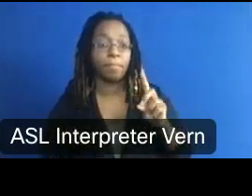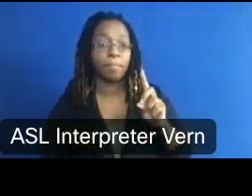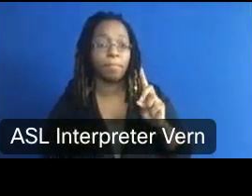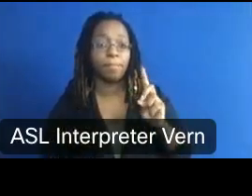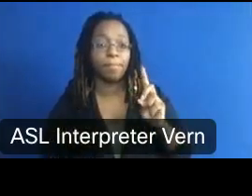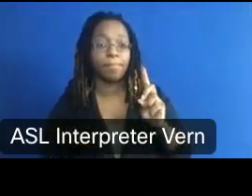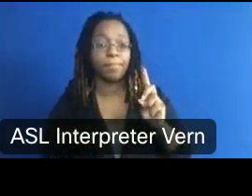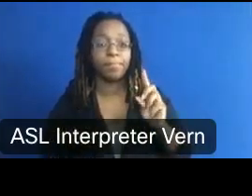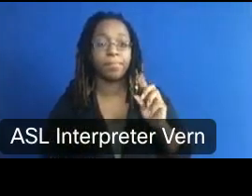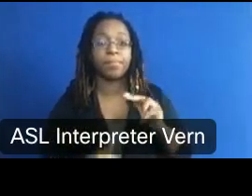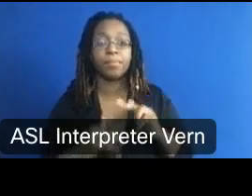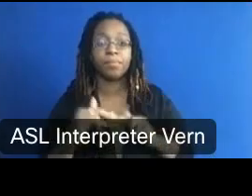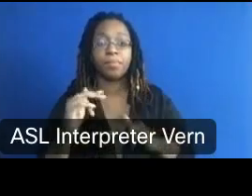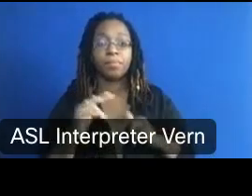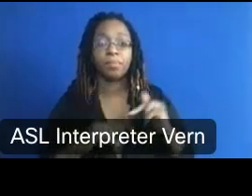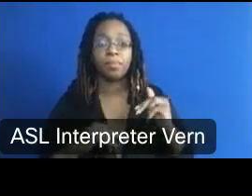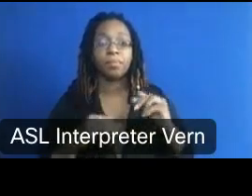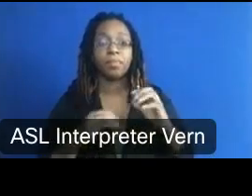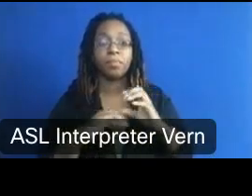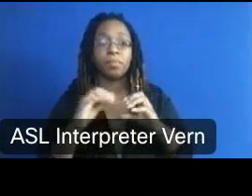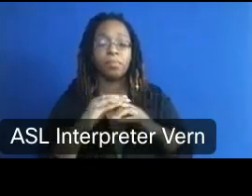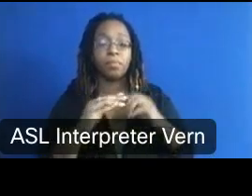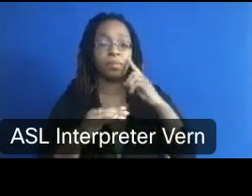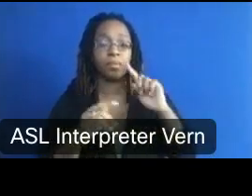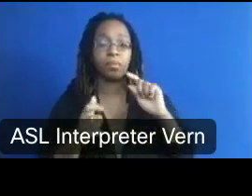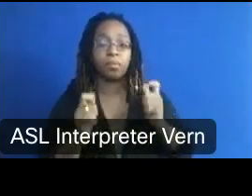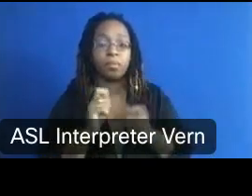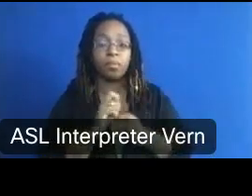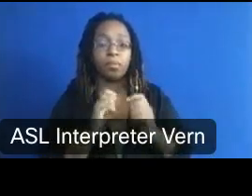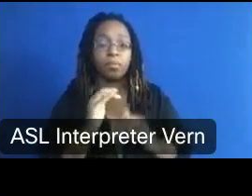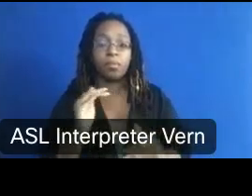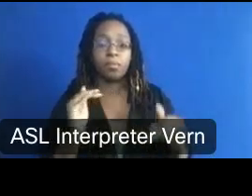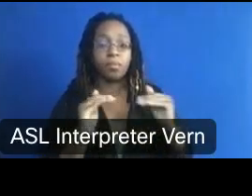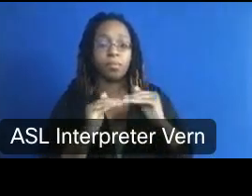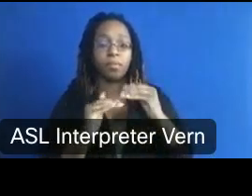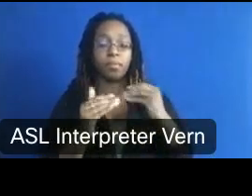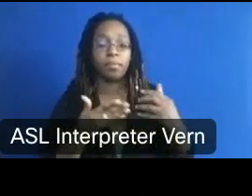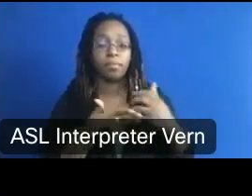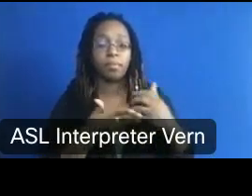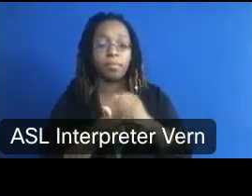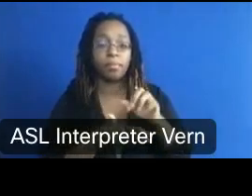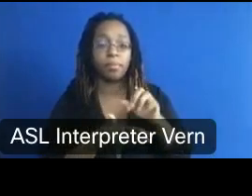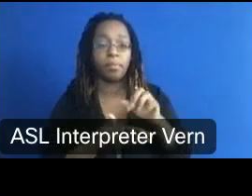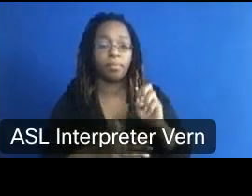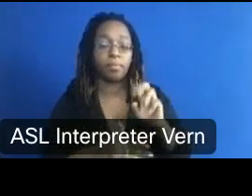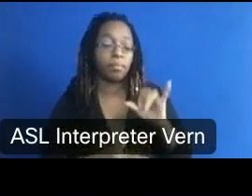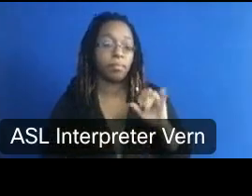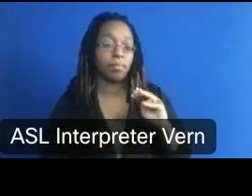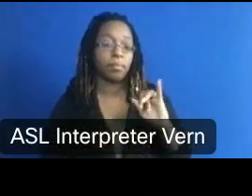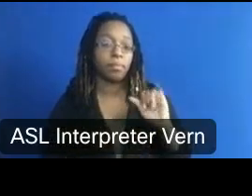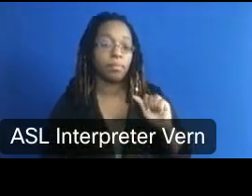the building blocks of transformative justice and collective care by Mia Mingus. So you can gather a little bit more